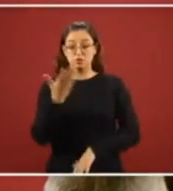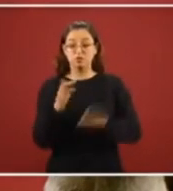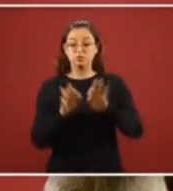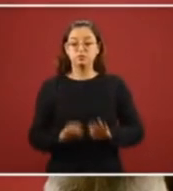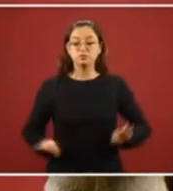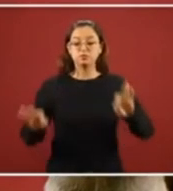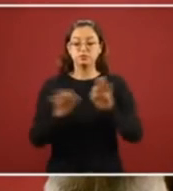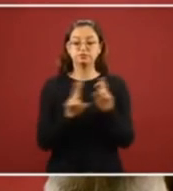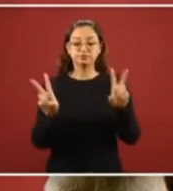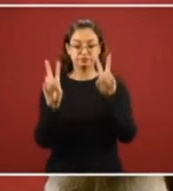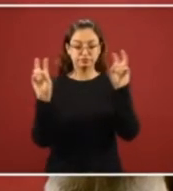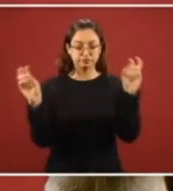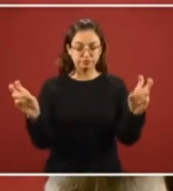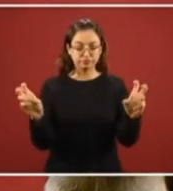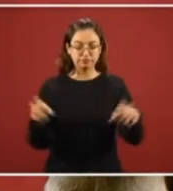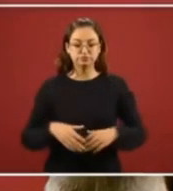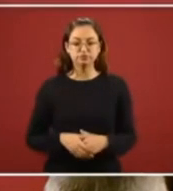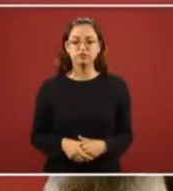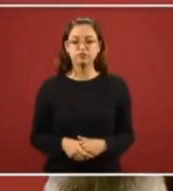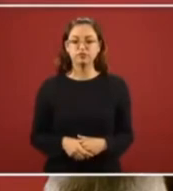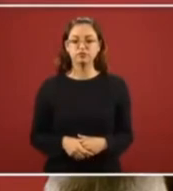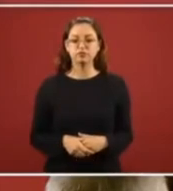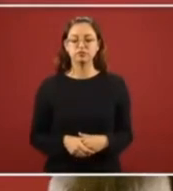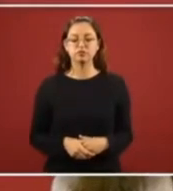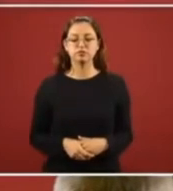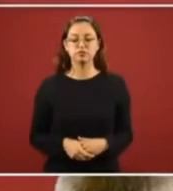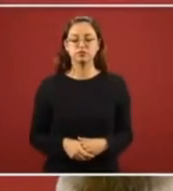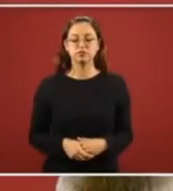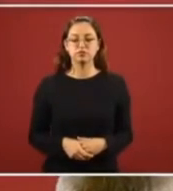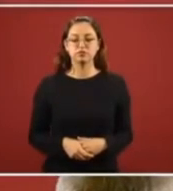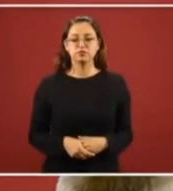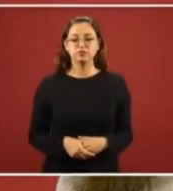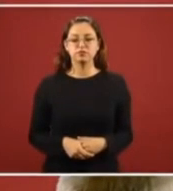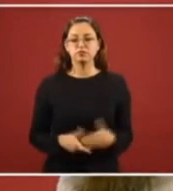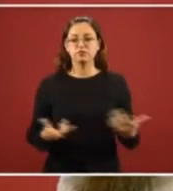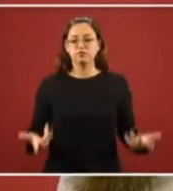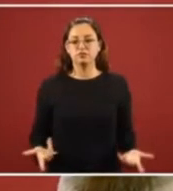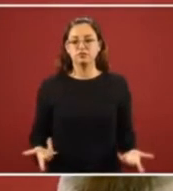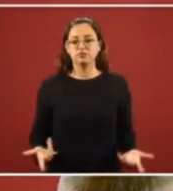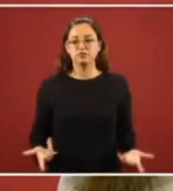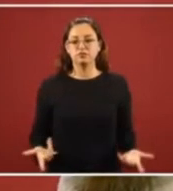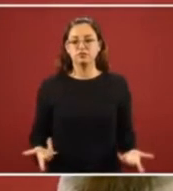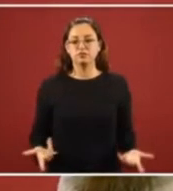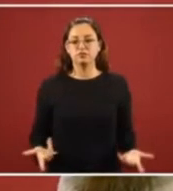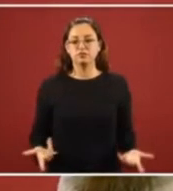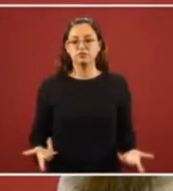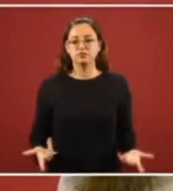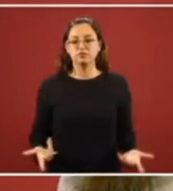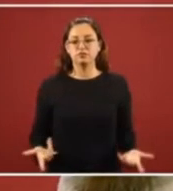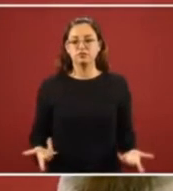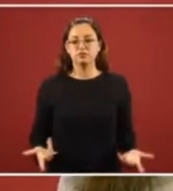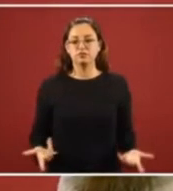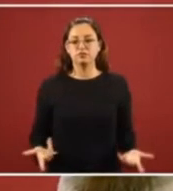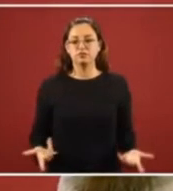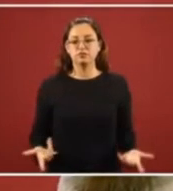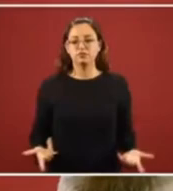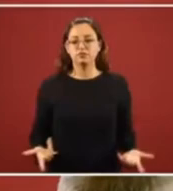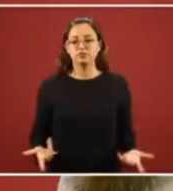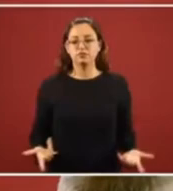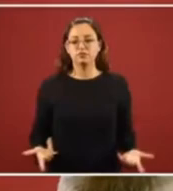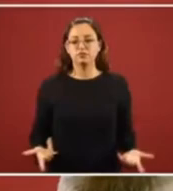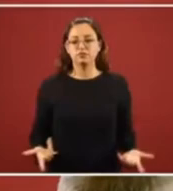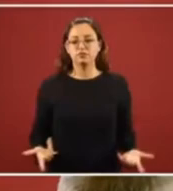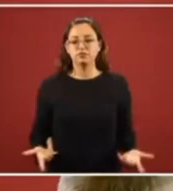is the geometry